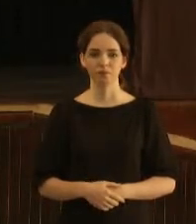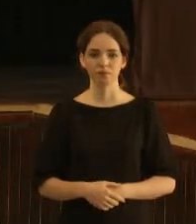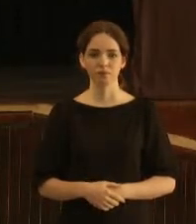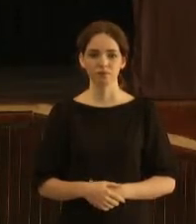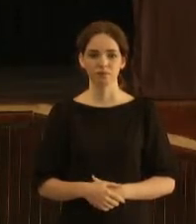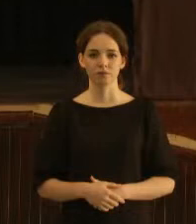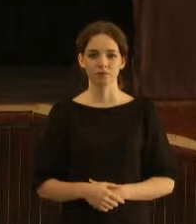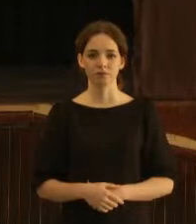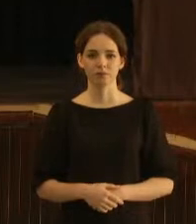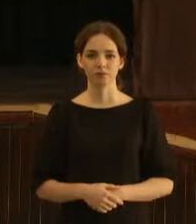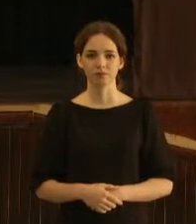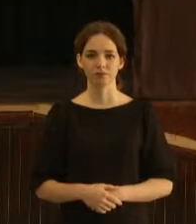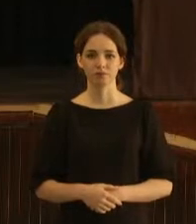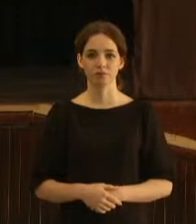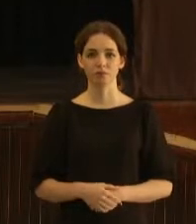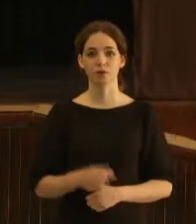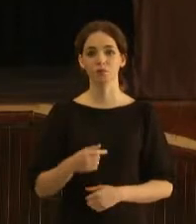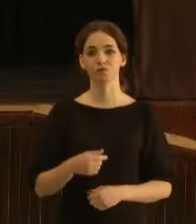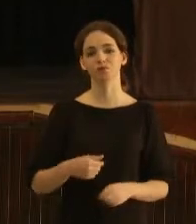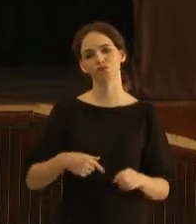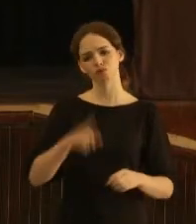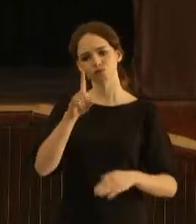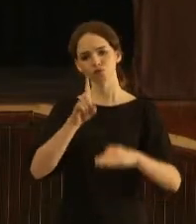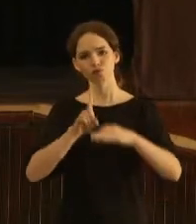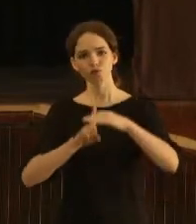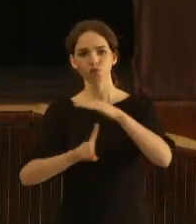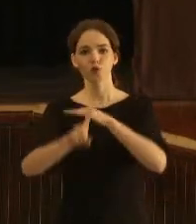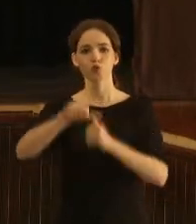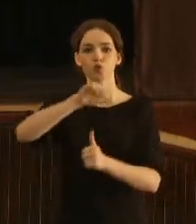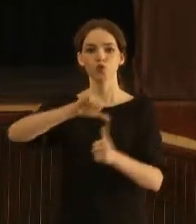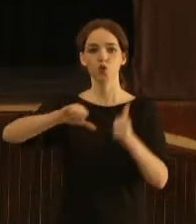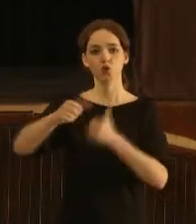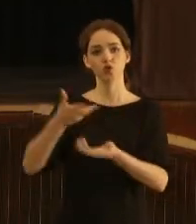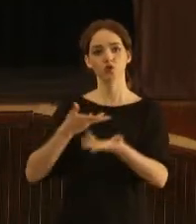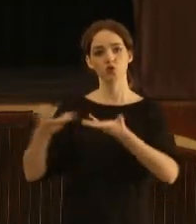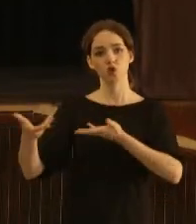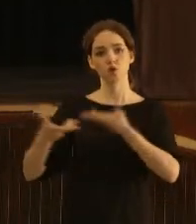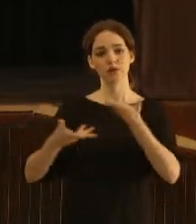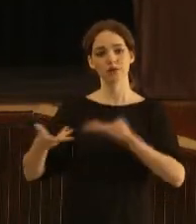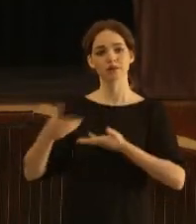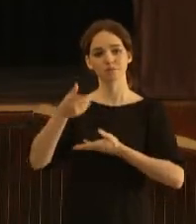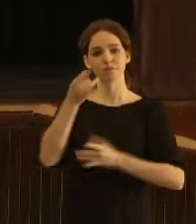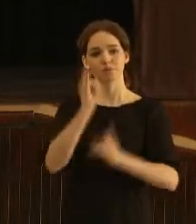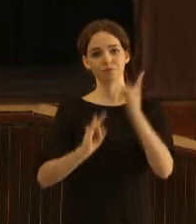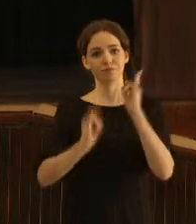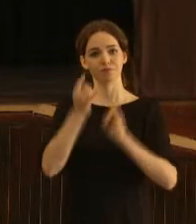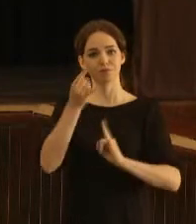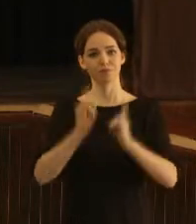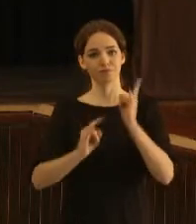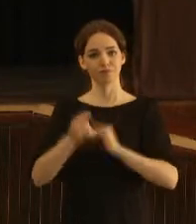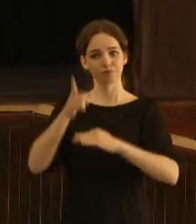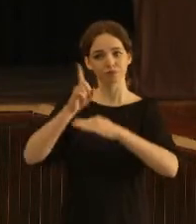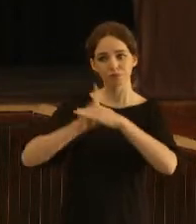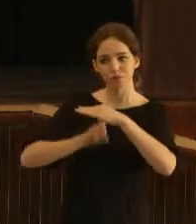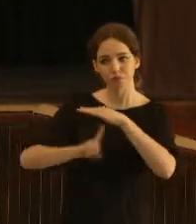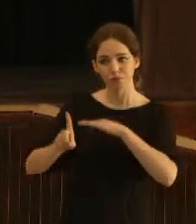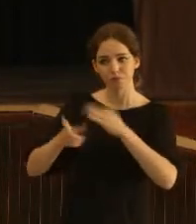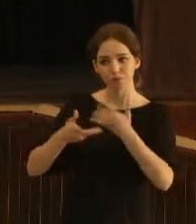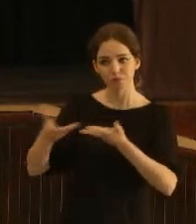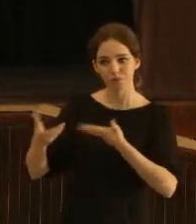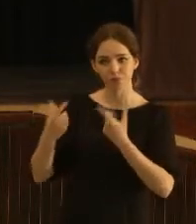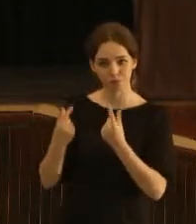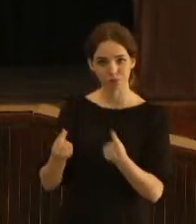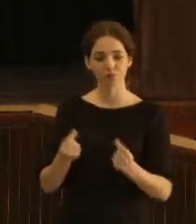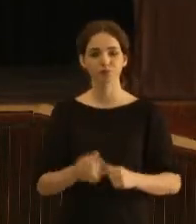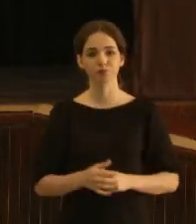in die dorp. We went to social services in Mossel Bay in the town. Ja, en tussenin het ons gereeld opgevolg met